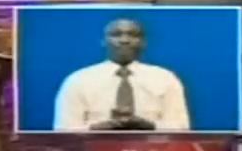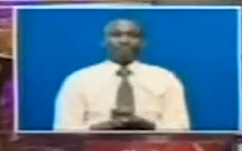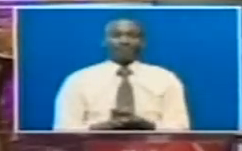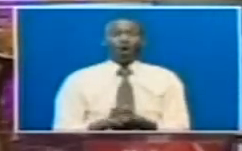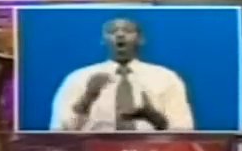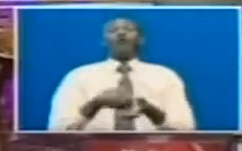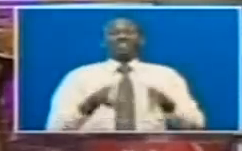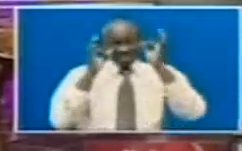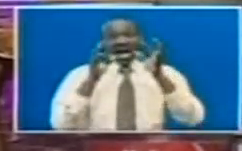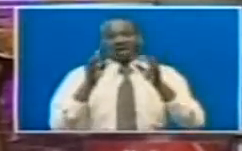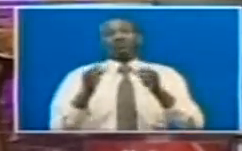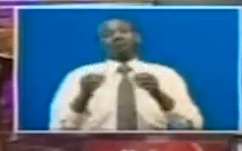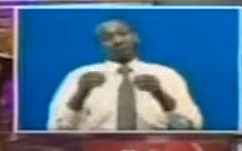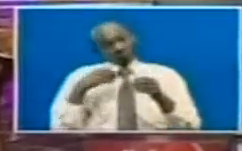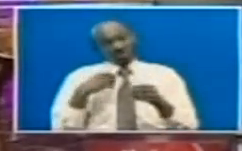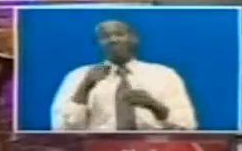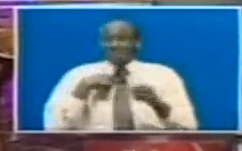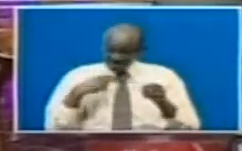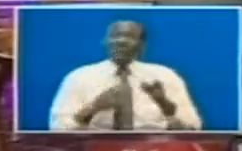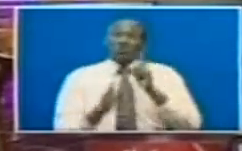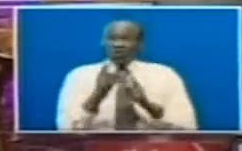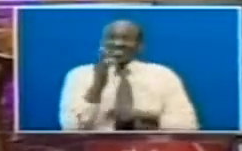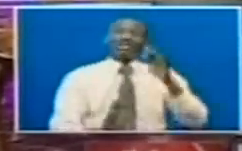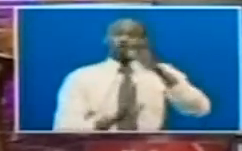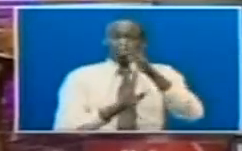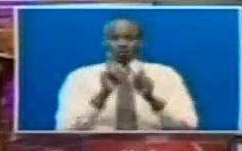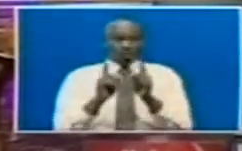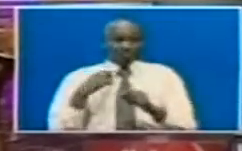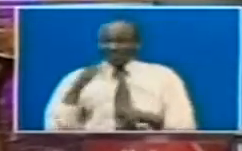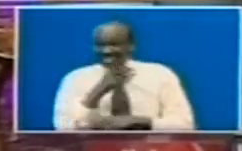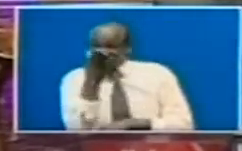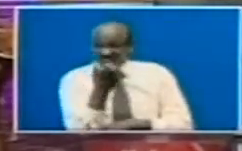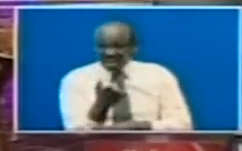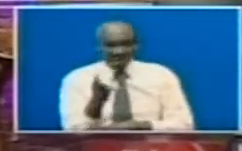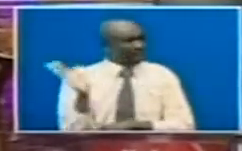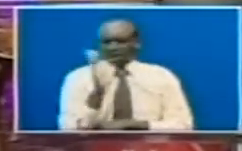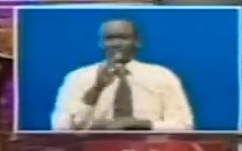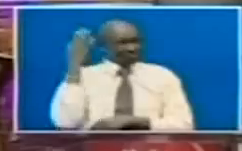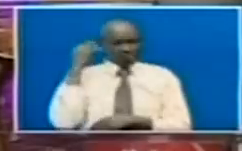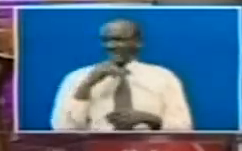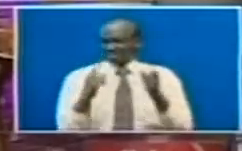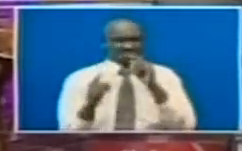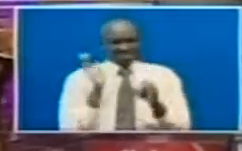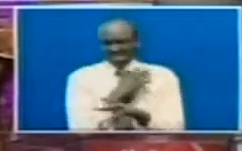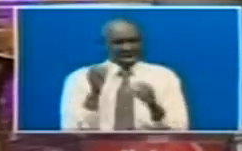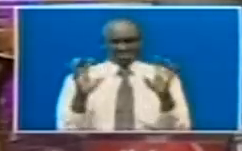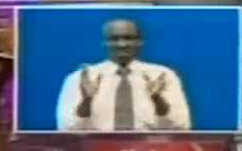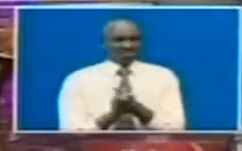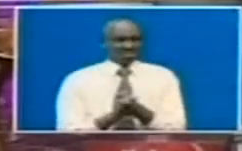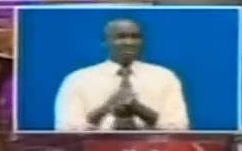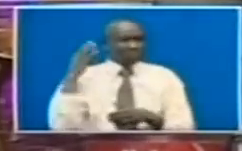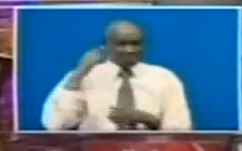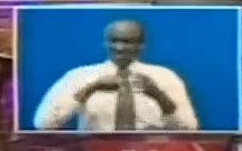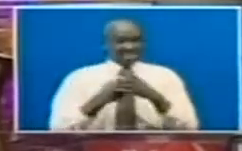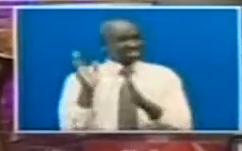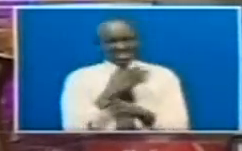You were a head cook? Yeah. Wewe? Yeah, kabisa. Uliko kimba? Wabana, by that time, sikukua nimeanza